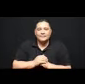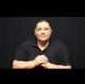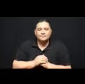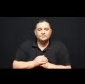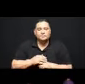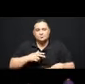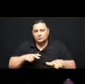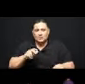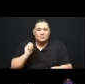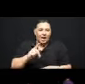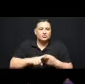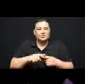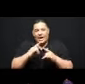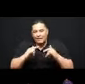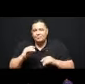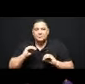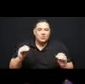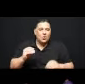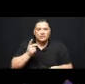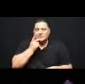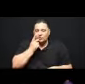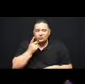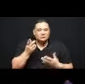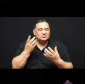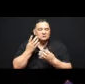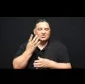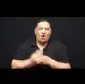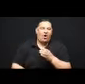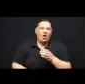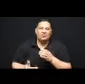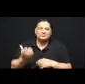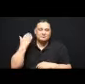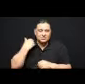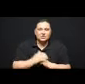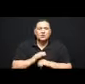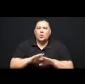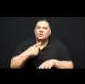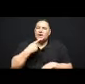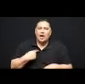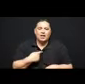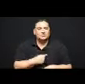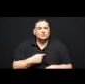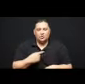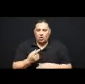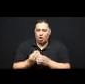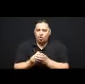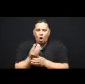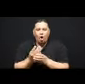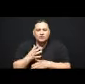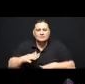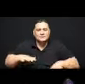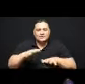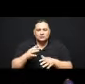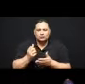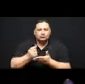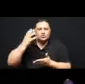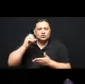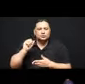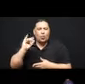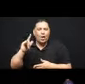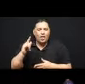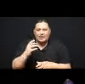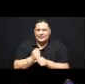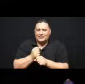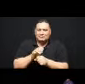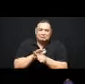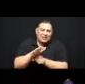gone. Do not tell us we are a garden who live in rich soil and receive ample sunlight. We are